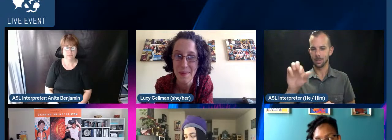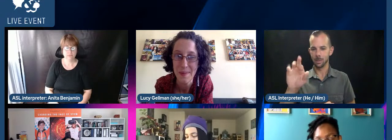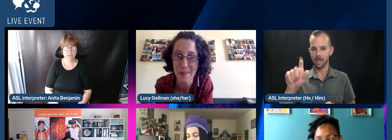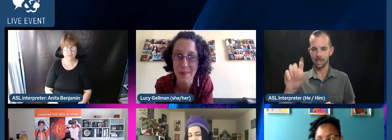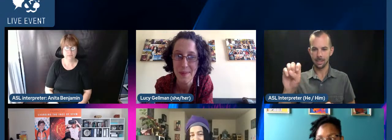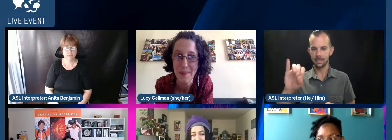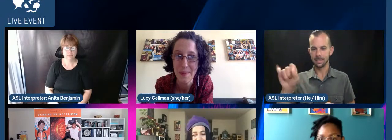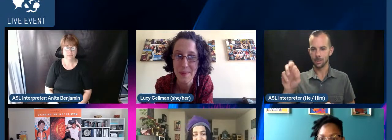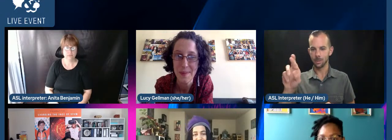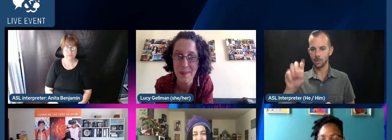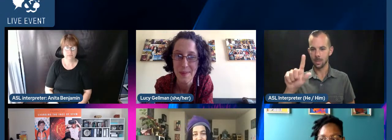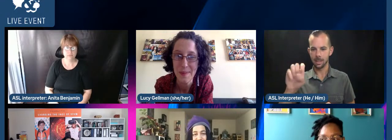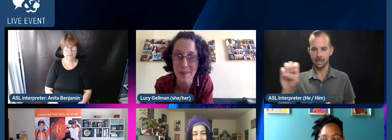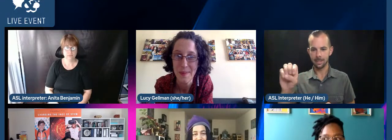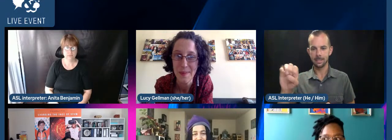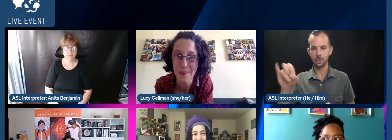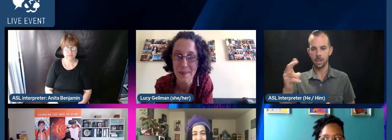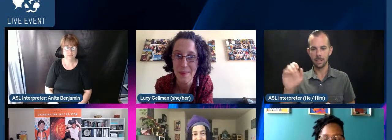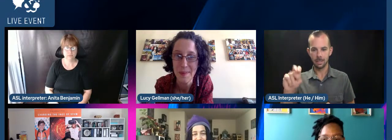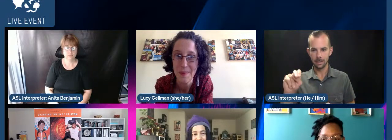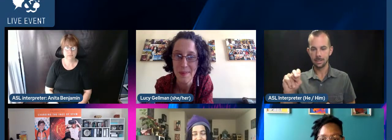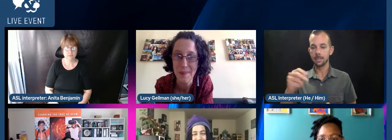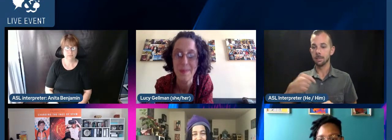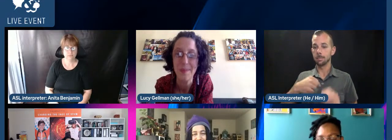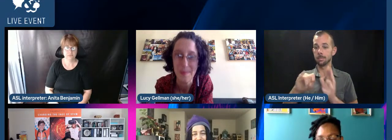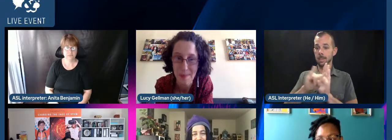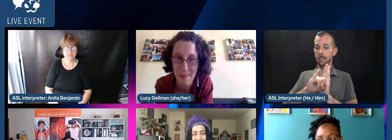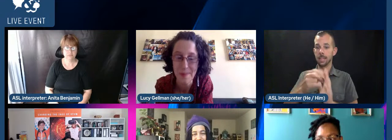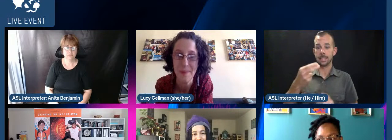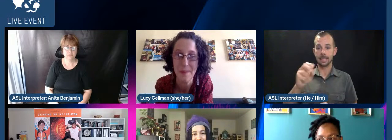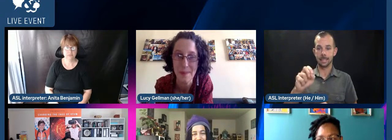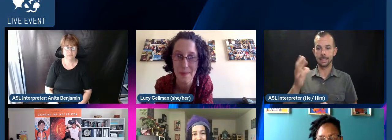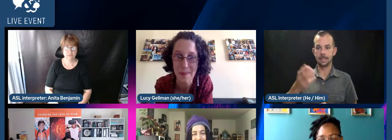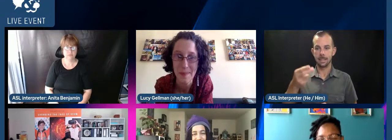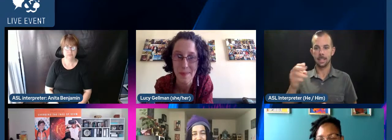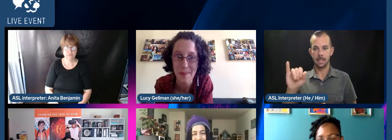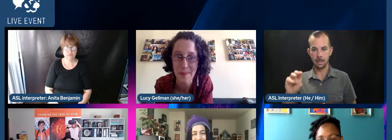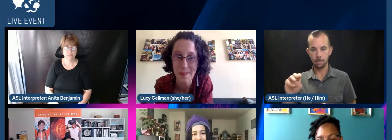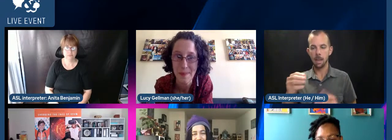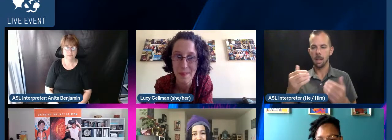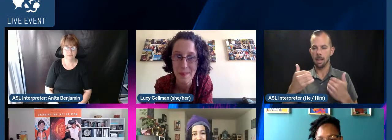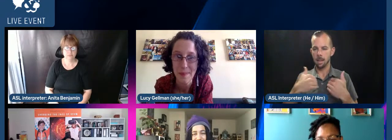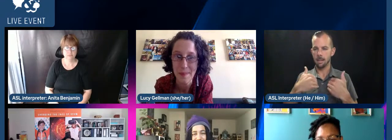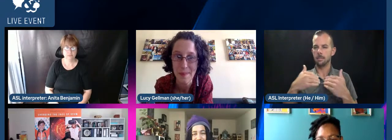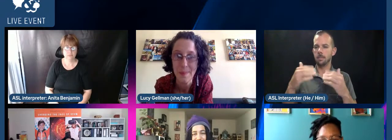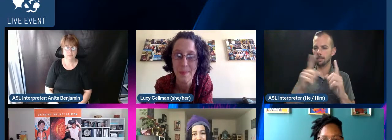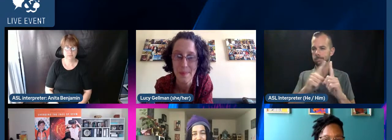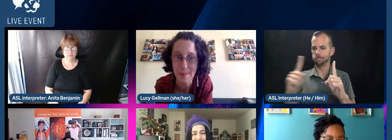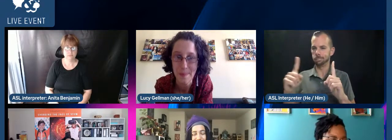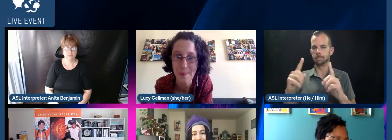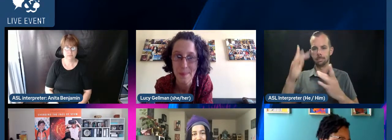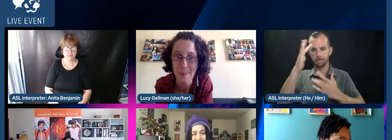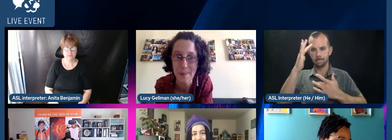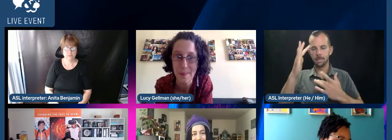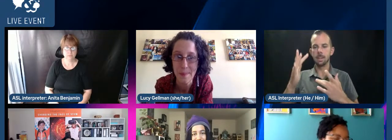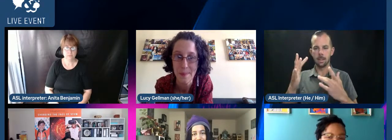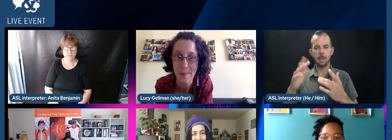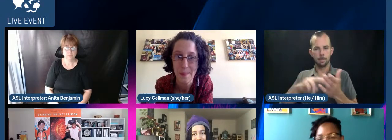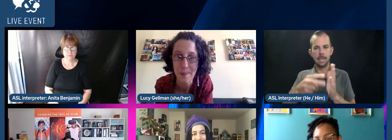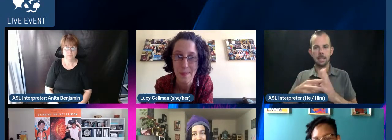pronouns. I have systemic lupus erythematosus, which leaves me with a fair amount of pain. I met